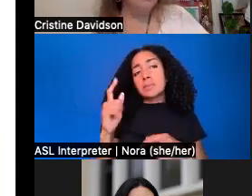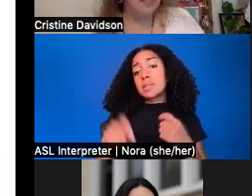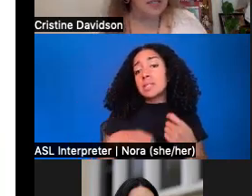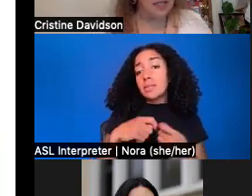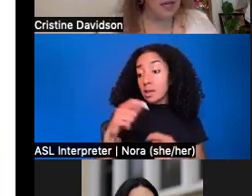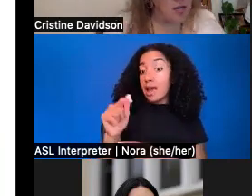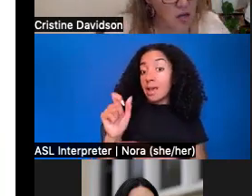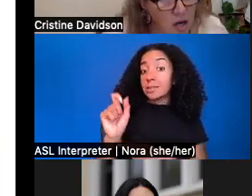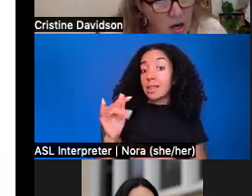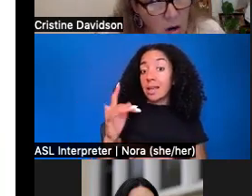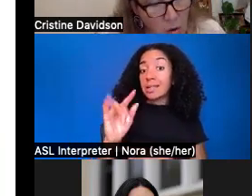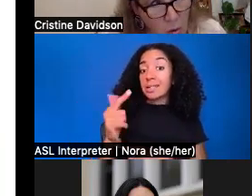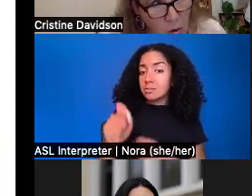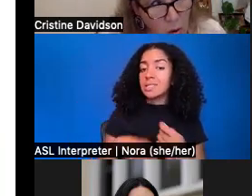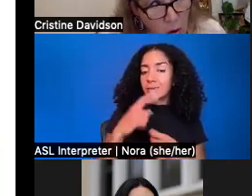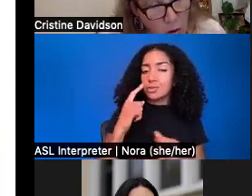It's like saying,